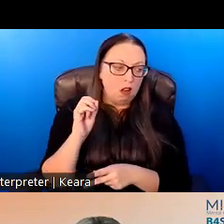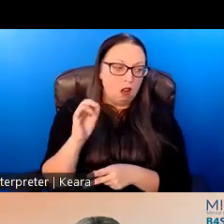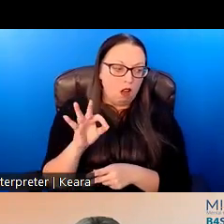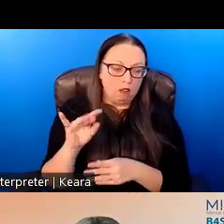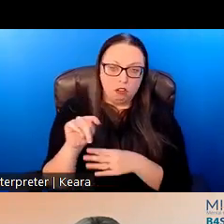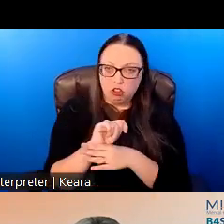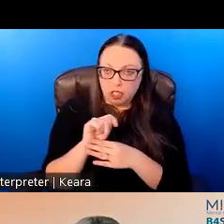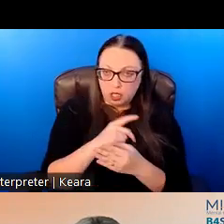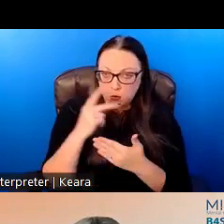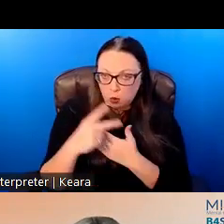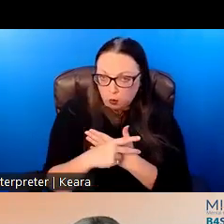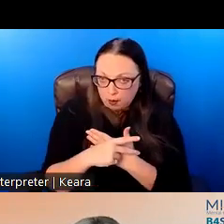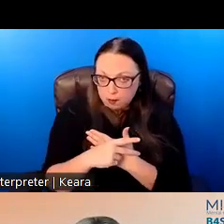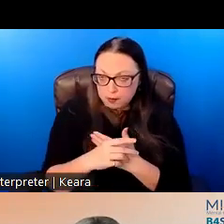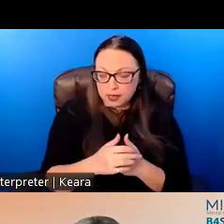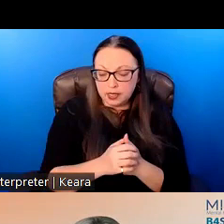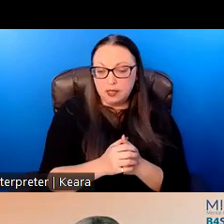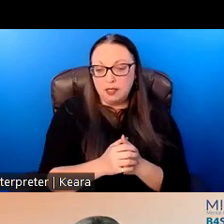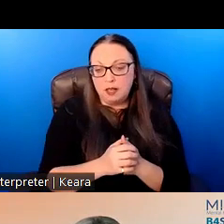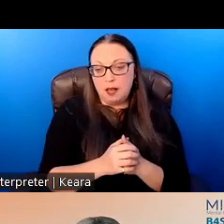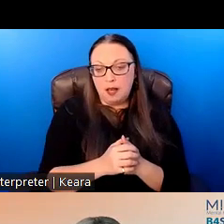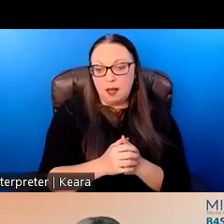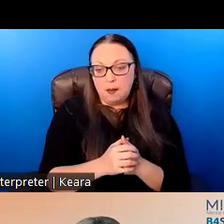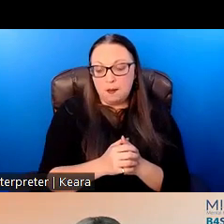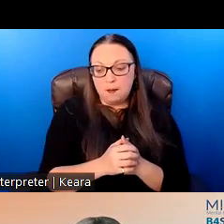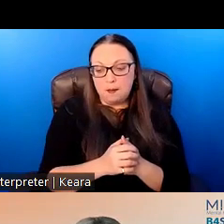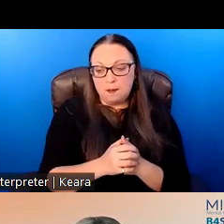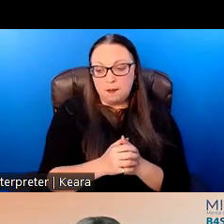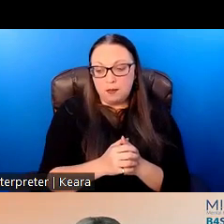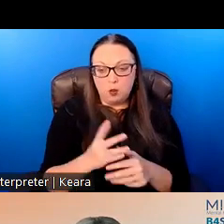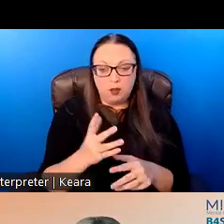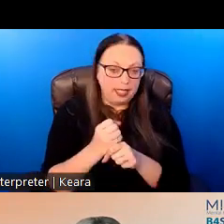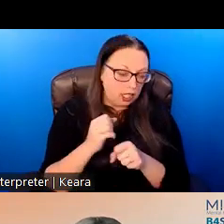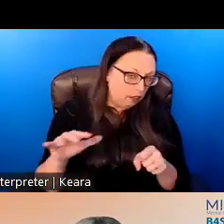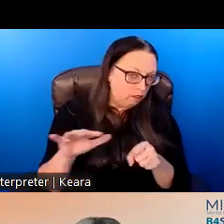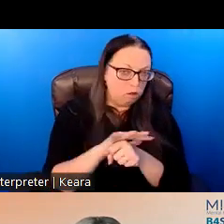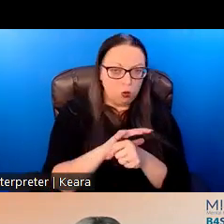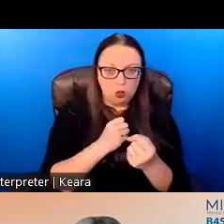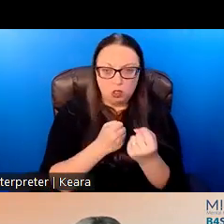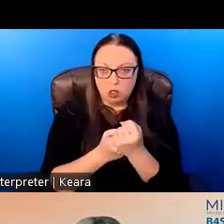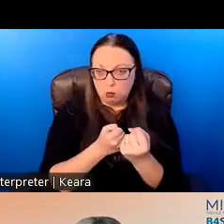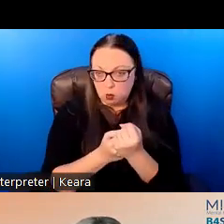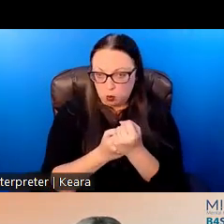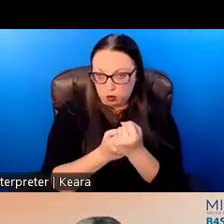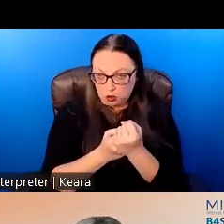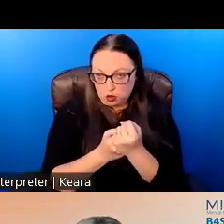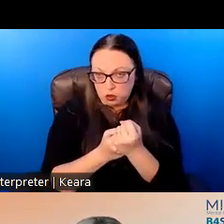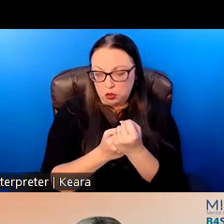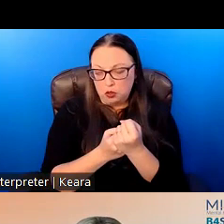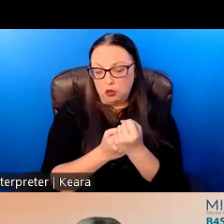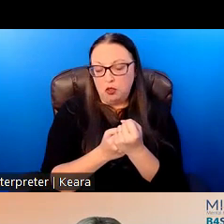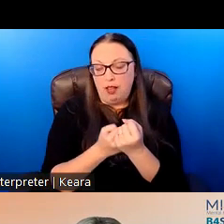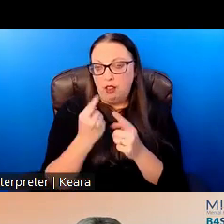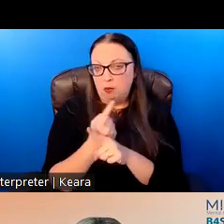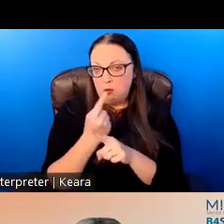training programs so that they get the full support and the proper